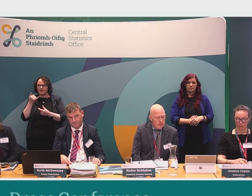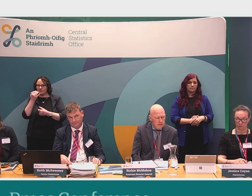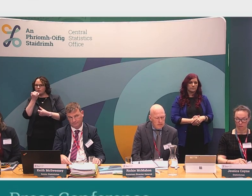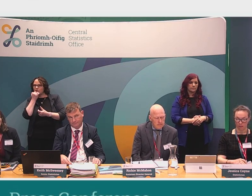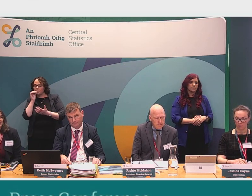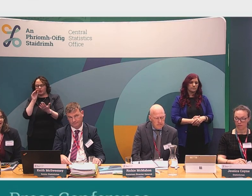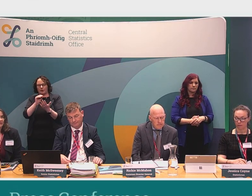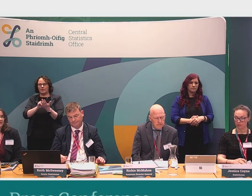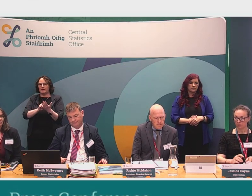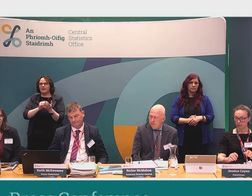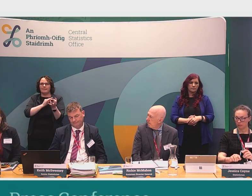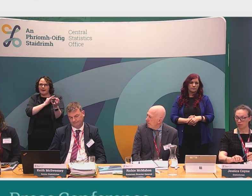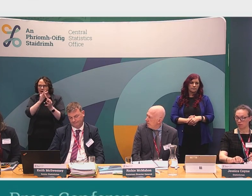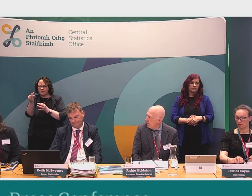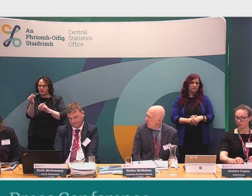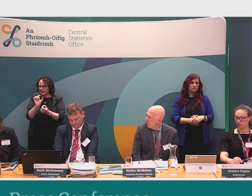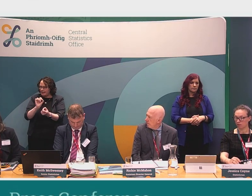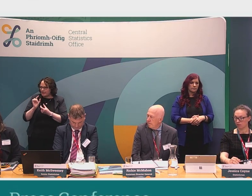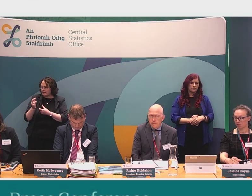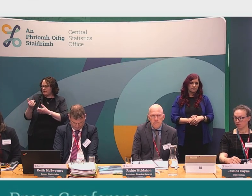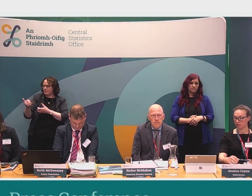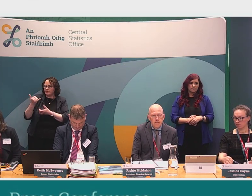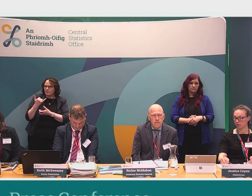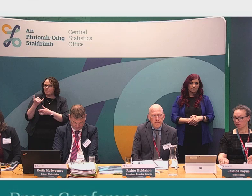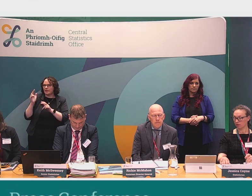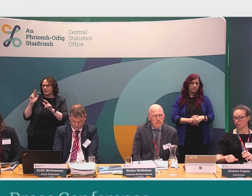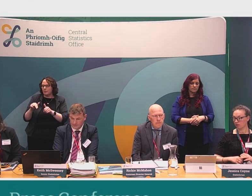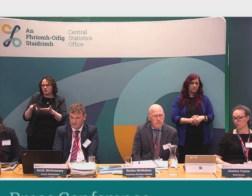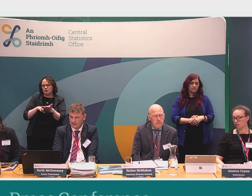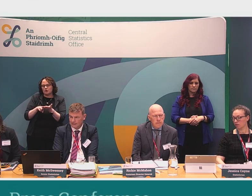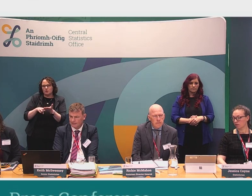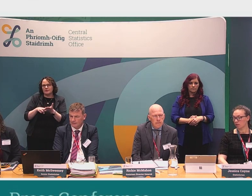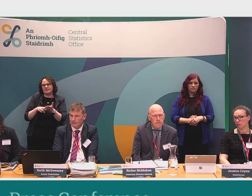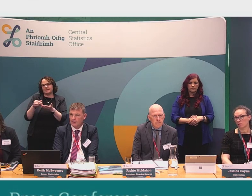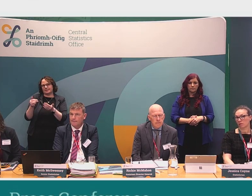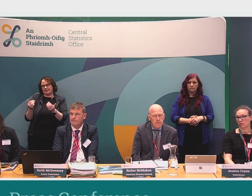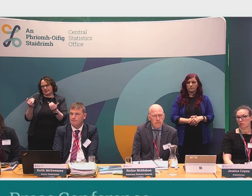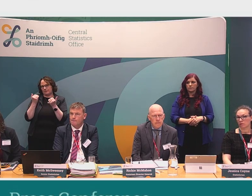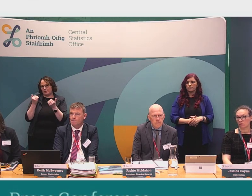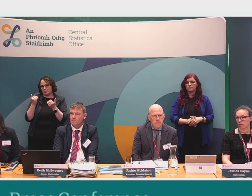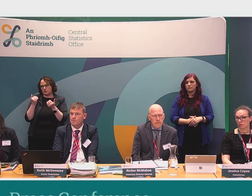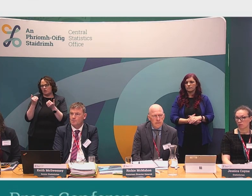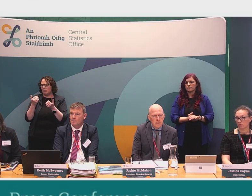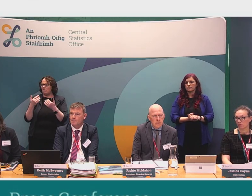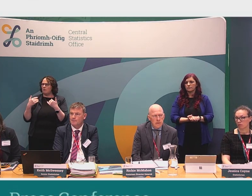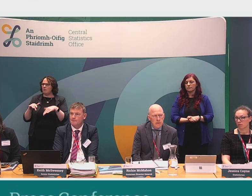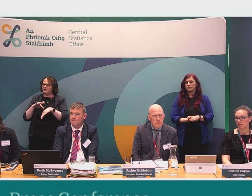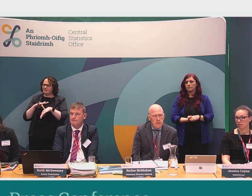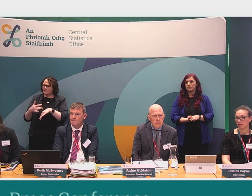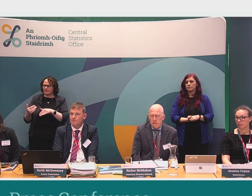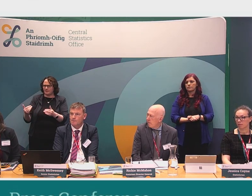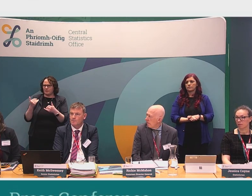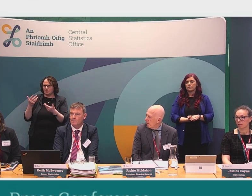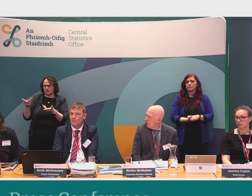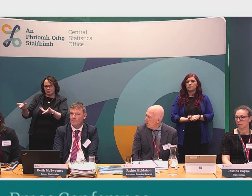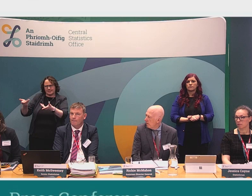answer questions afterwards. We really want this data to be used. People shared very sensitive information with us over the course of this survey, and we want